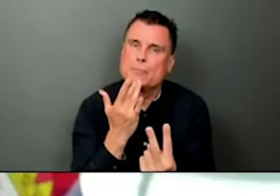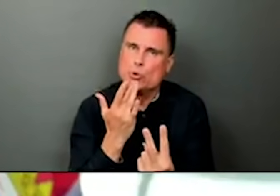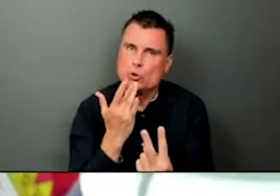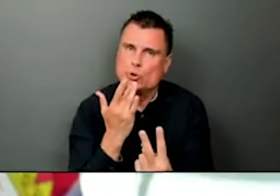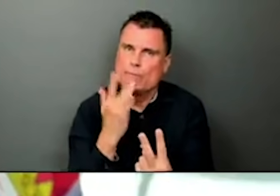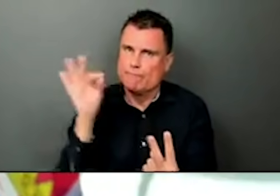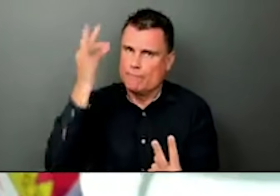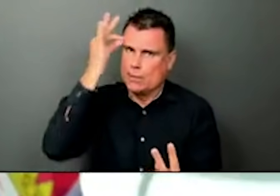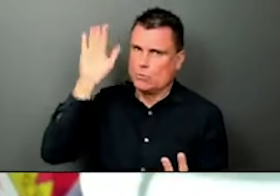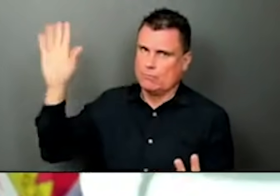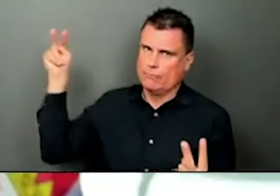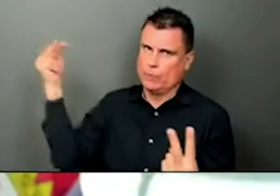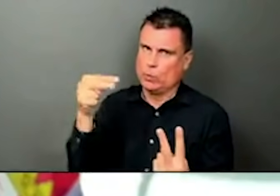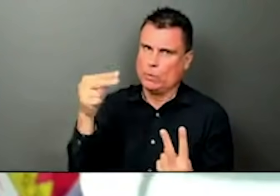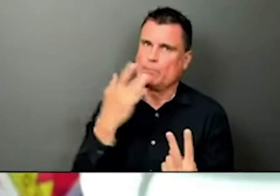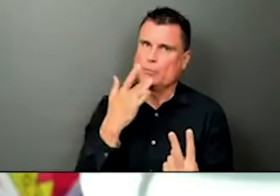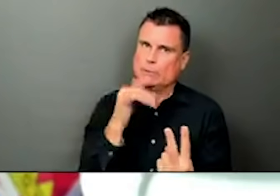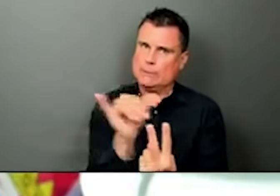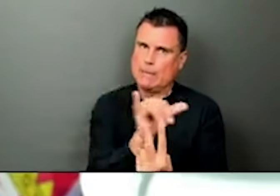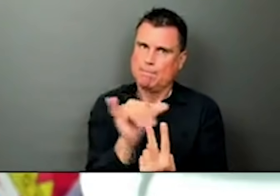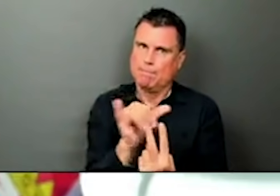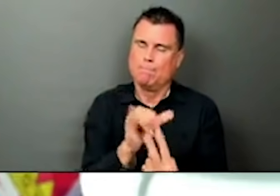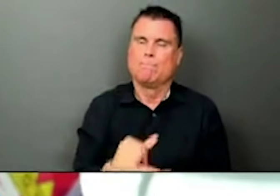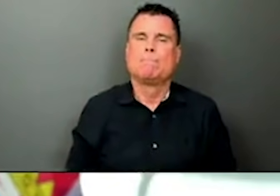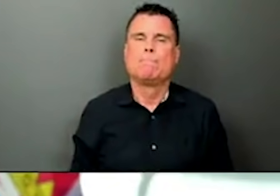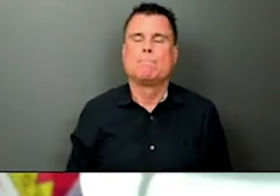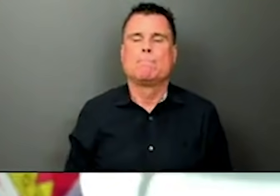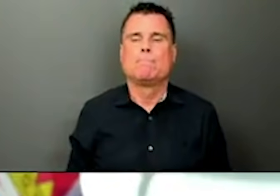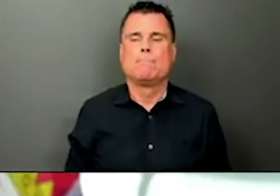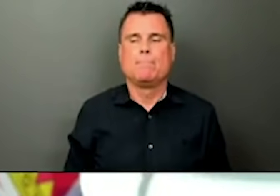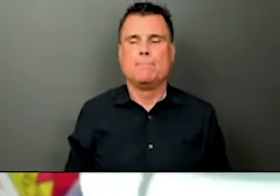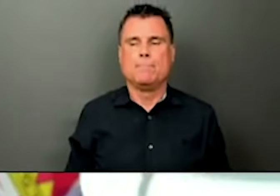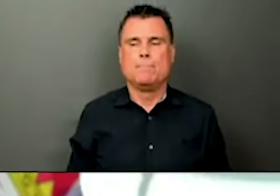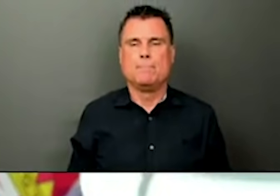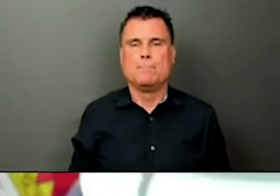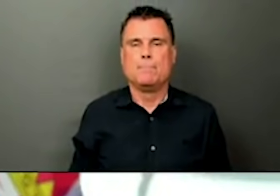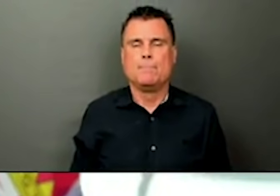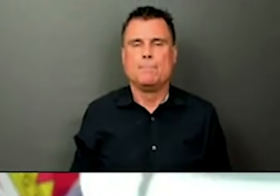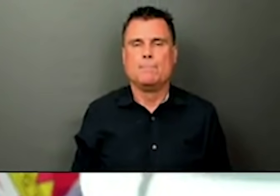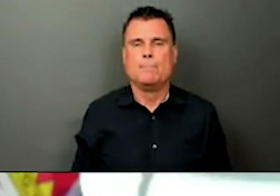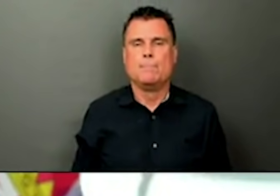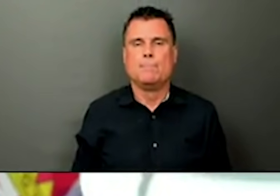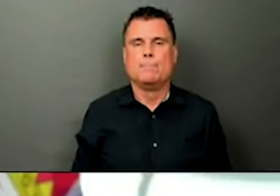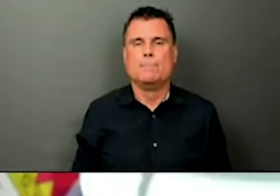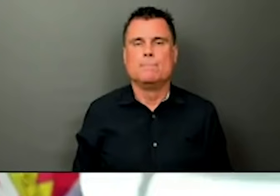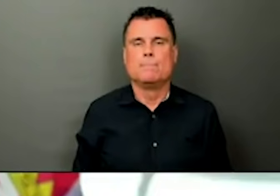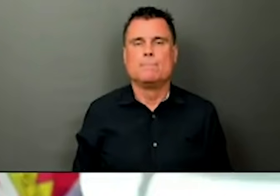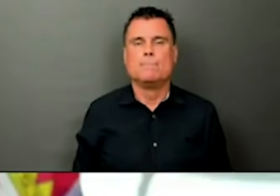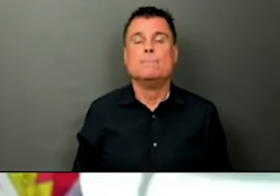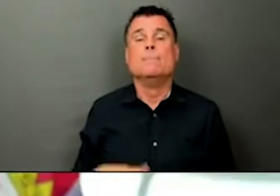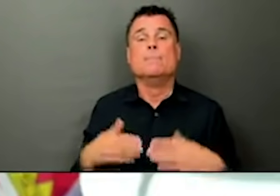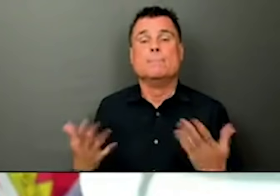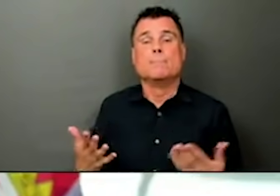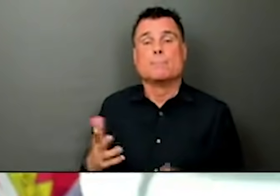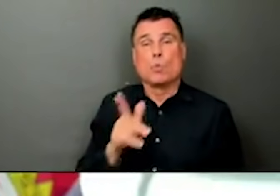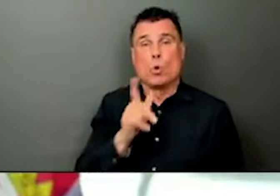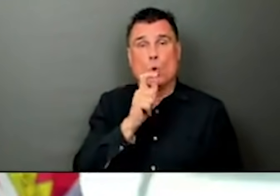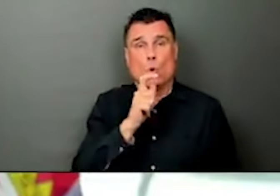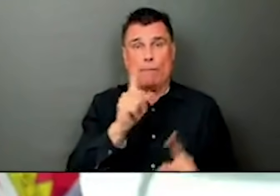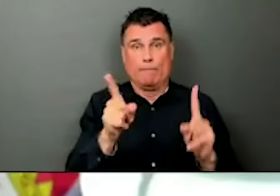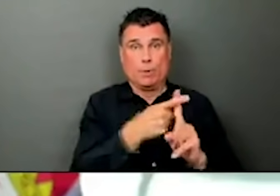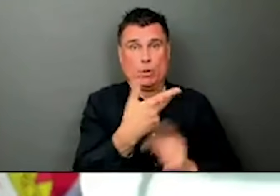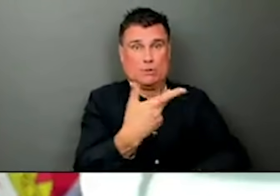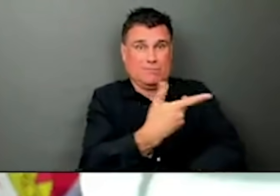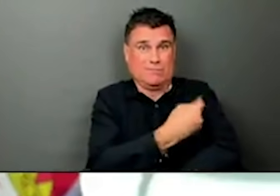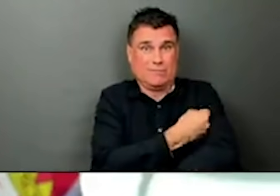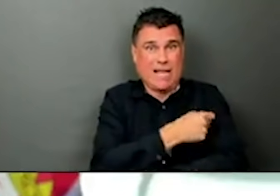dose based on your age. And again, AstraZeneca vaccine recipients have started receiving their vaccine or